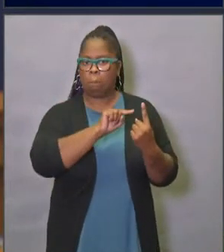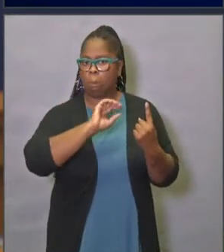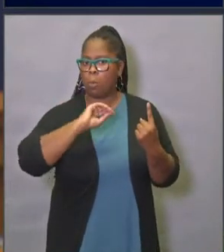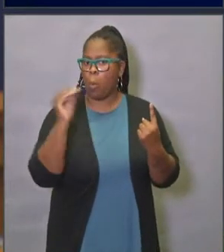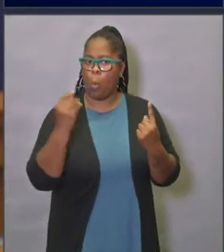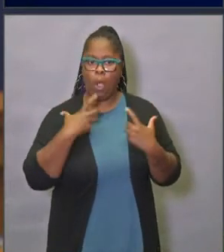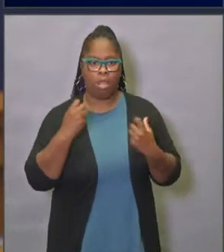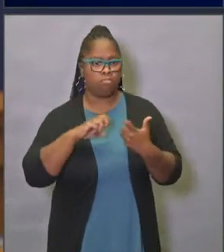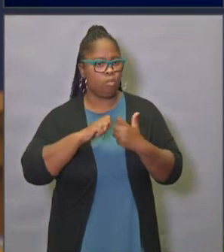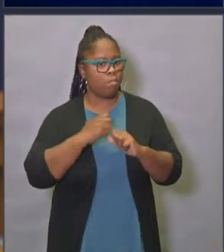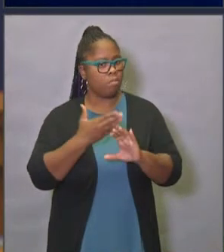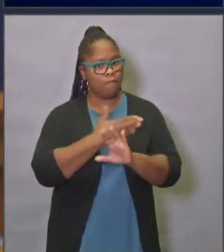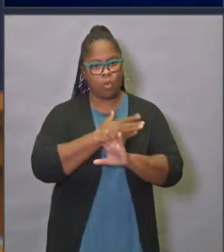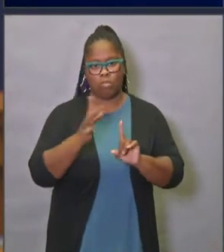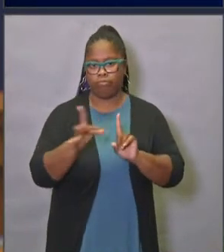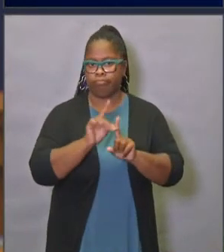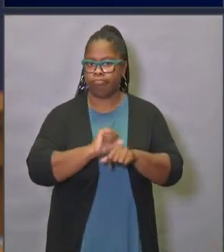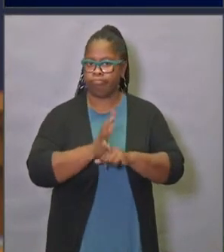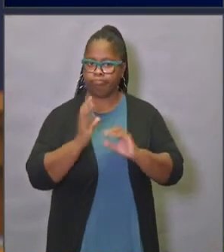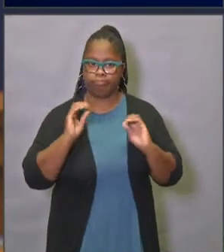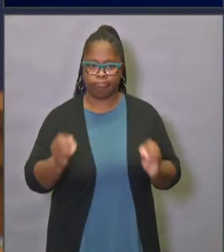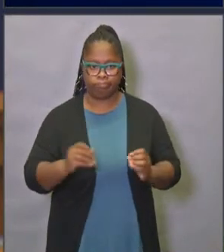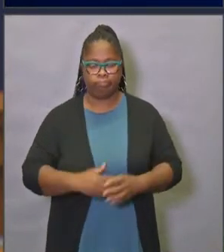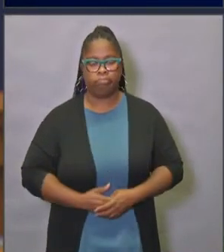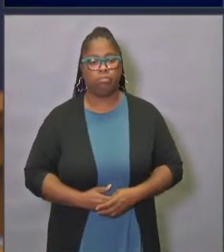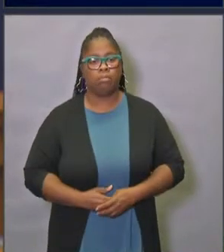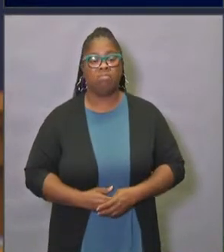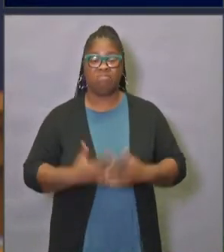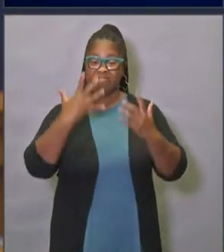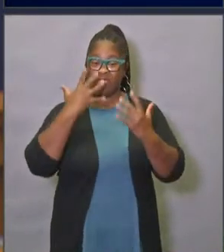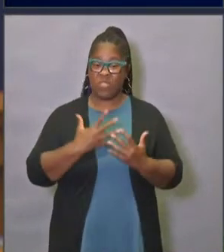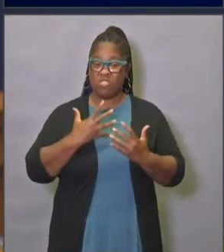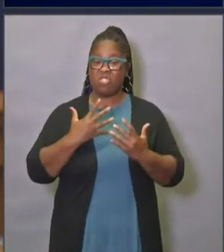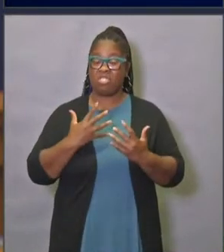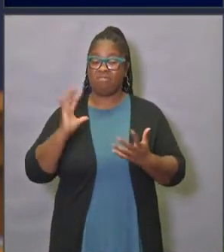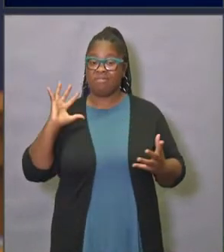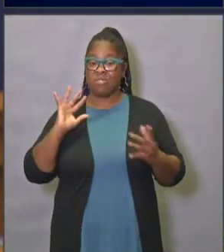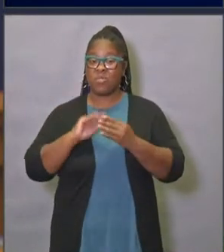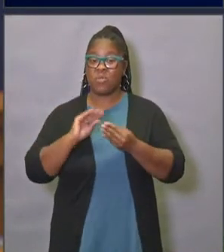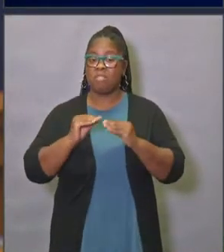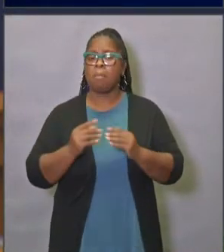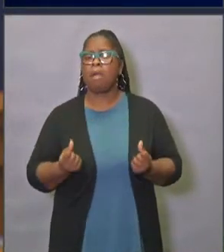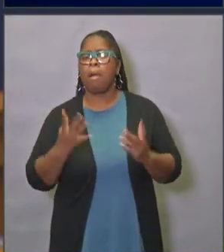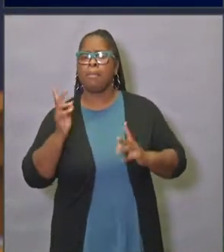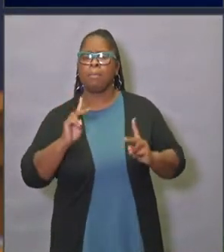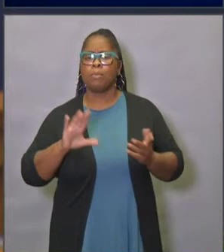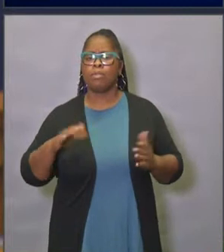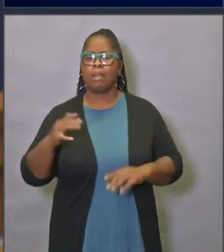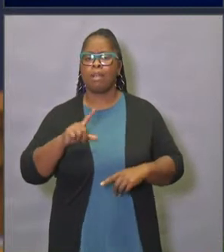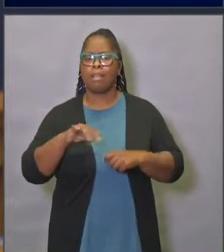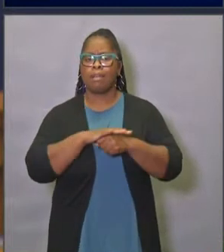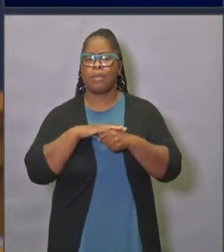have underlying health conditions. This does unfortunately bring the total number of deaths in LA County to